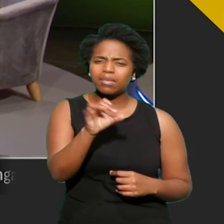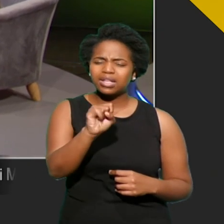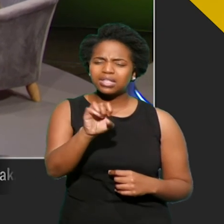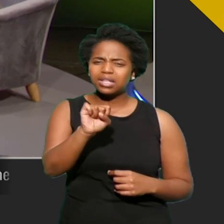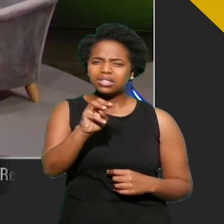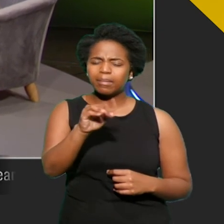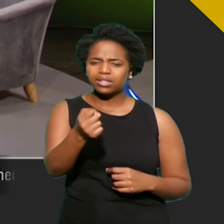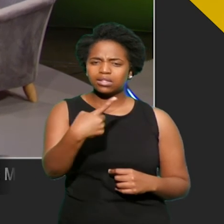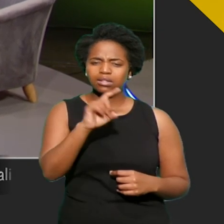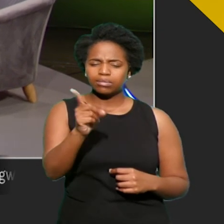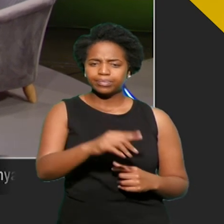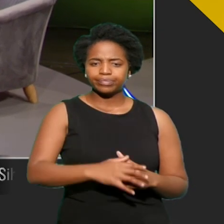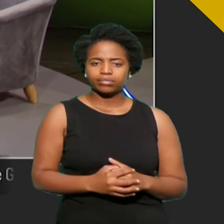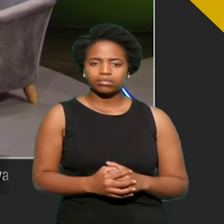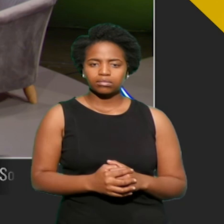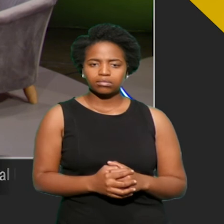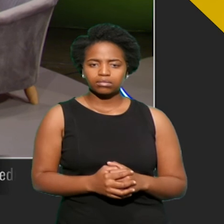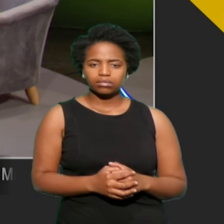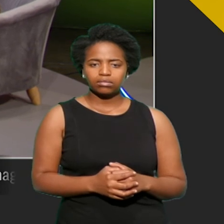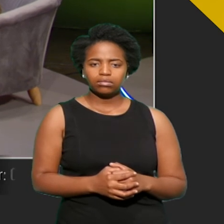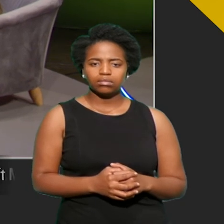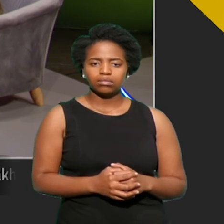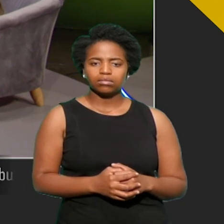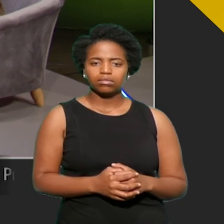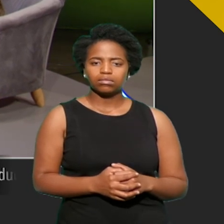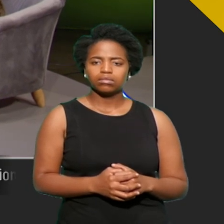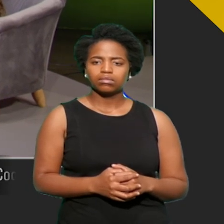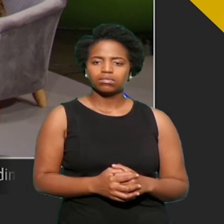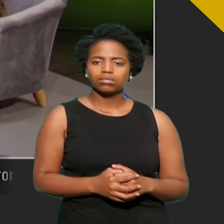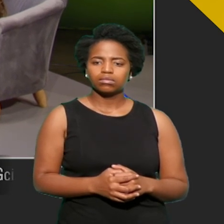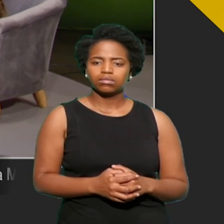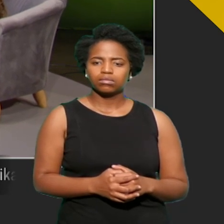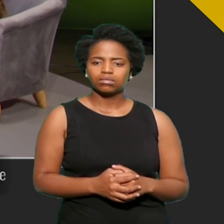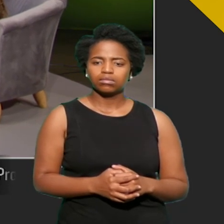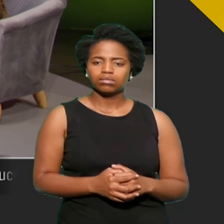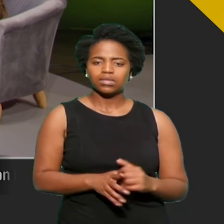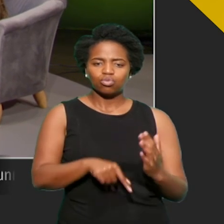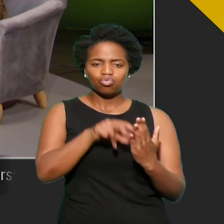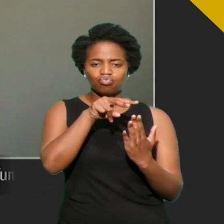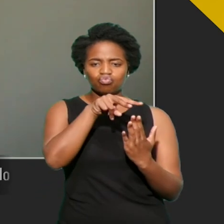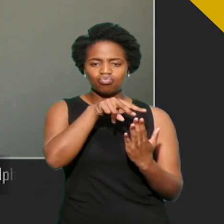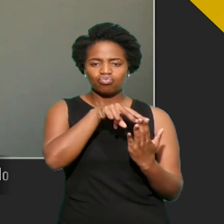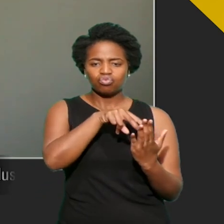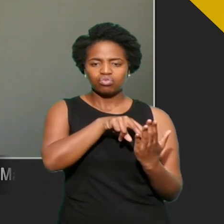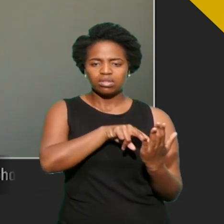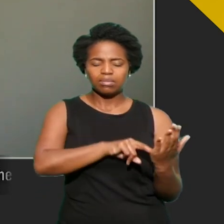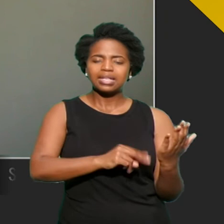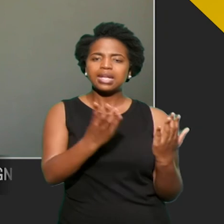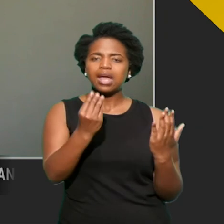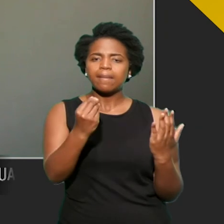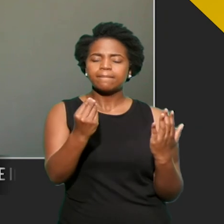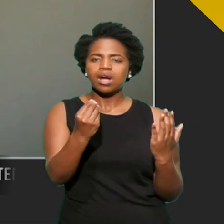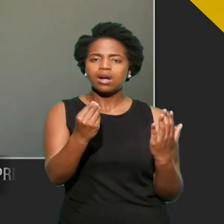with us. Okay, sure. Okay, sure. Let me just read them out. So